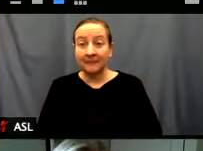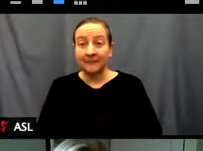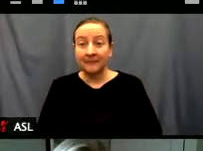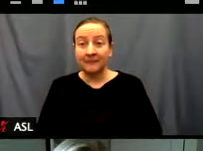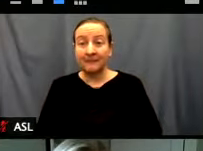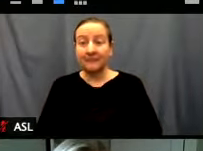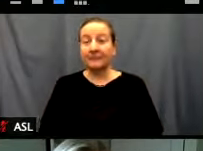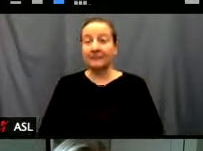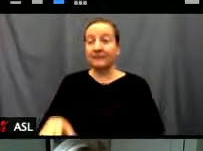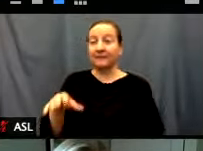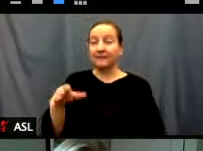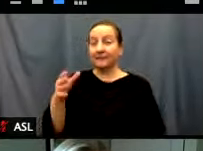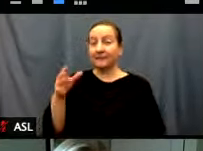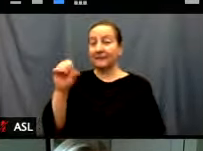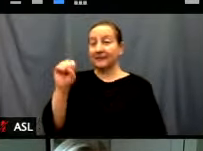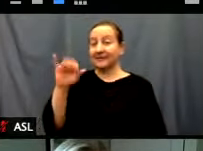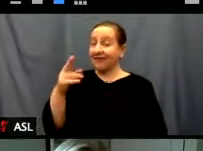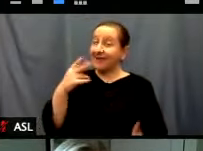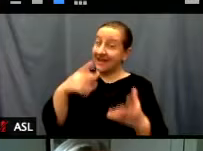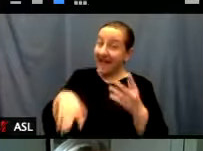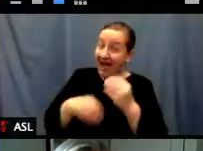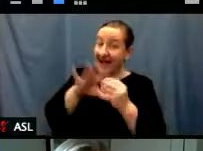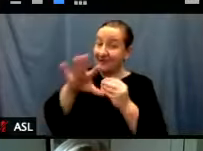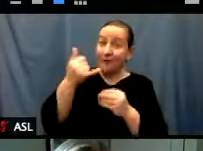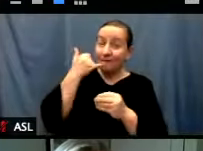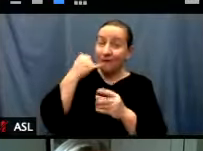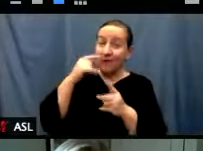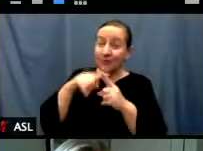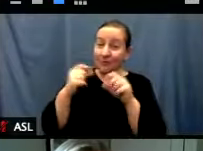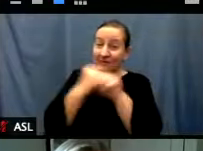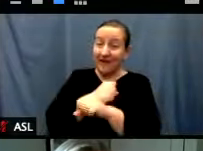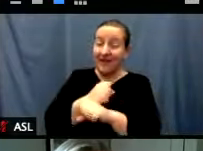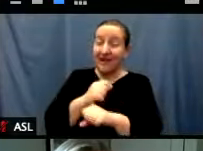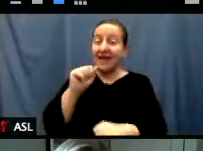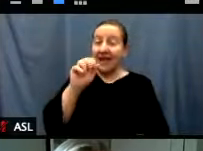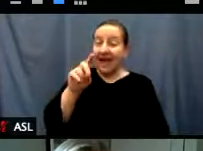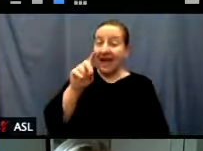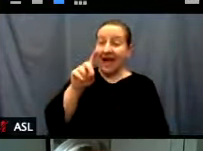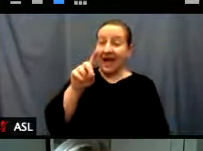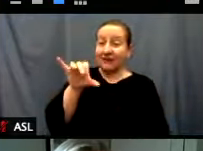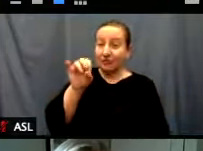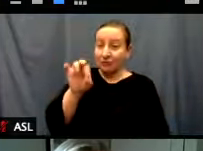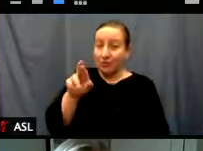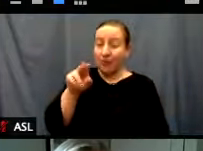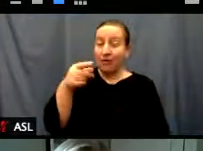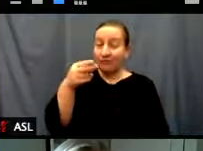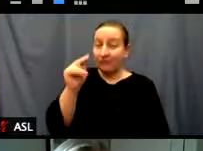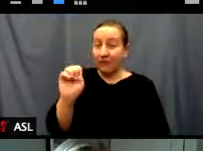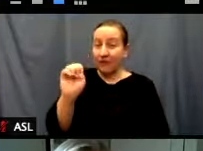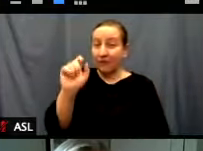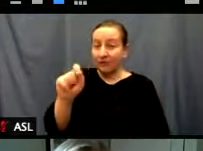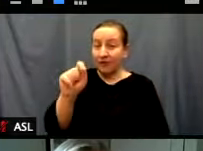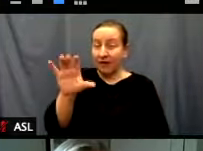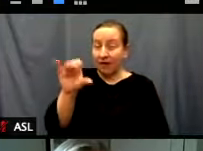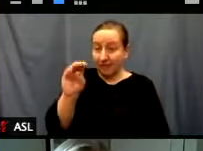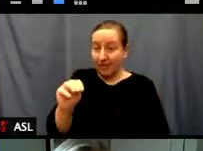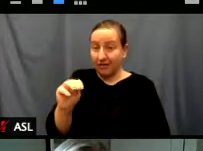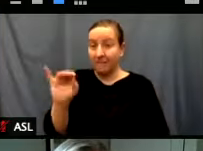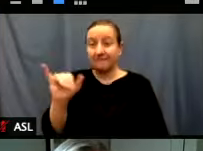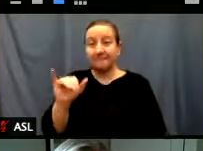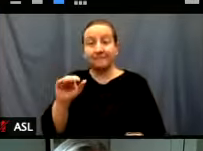Add your phone to the fight. Go to addyourphone.com. And remember that, just as Dr. Hurley said,